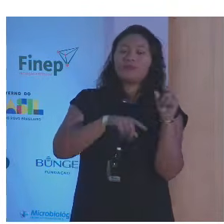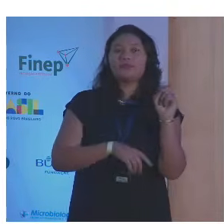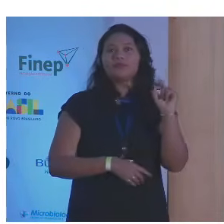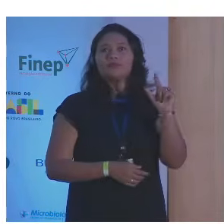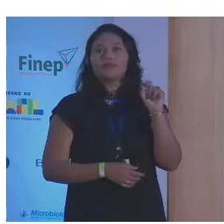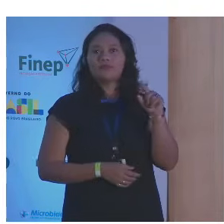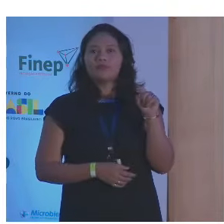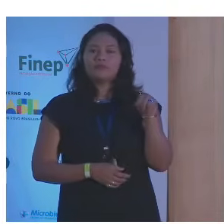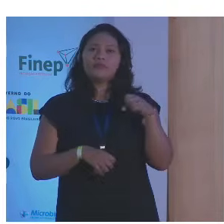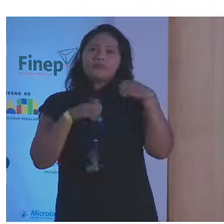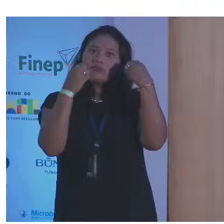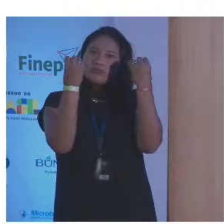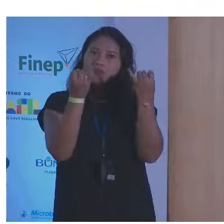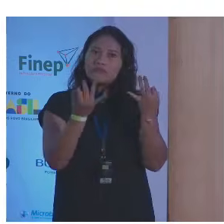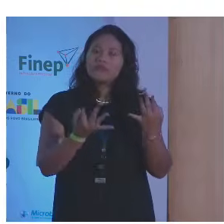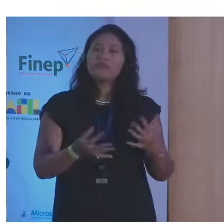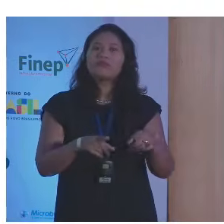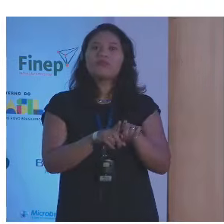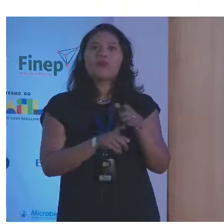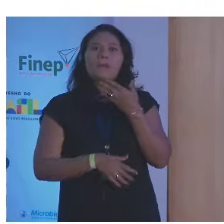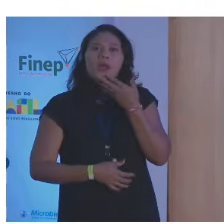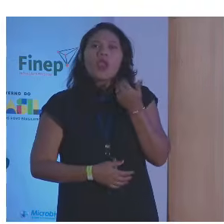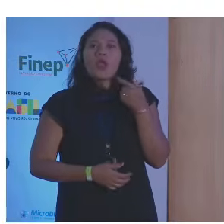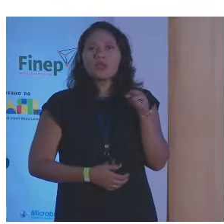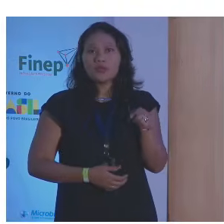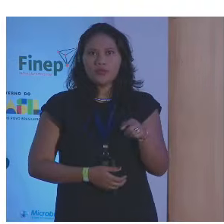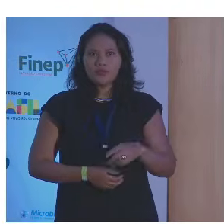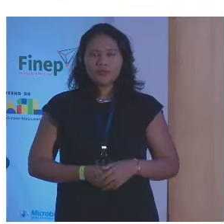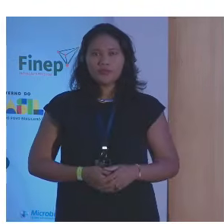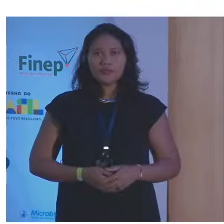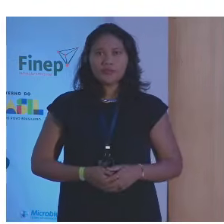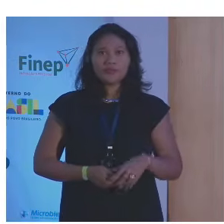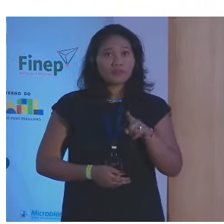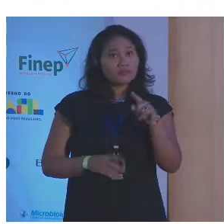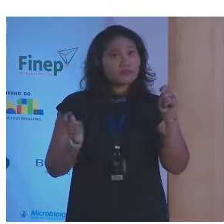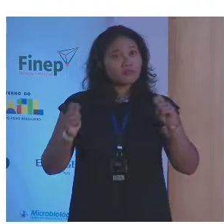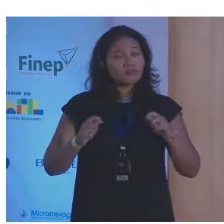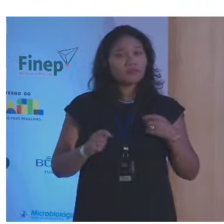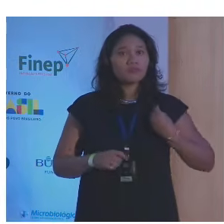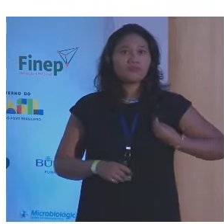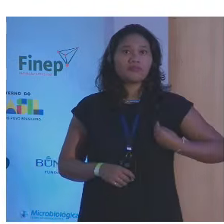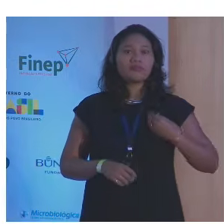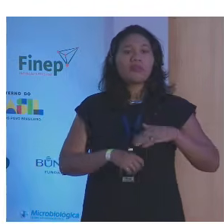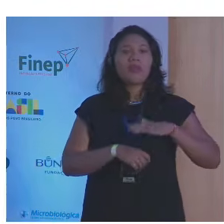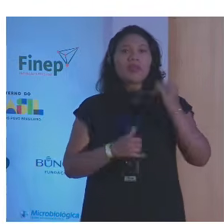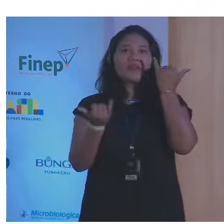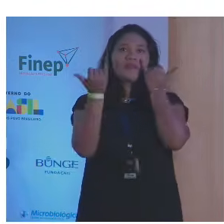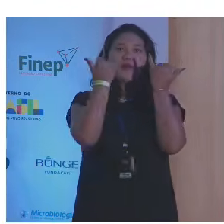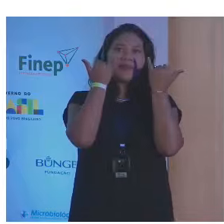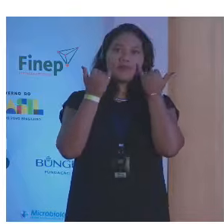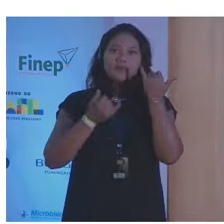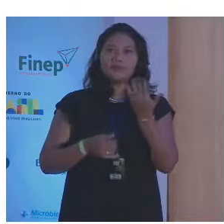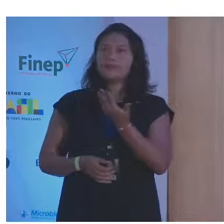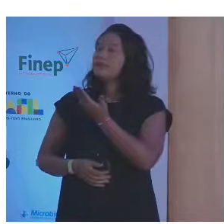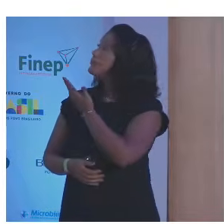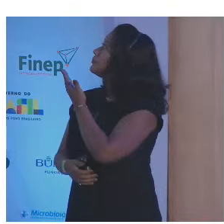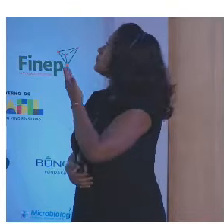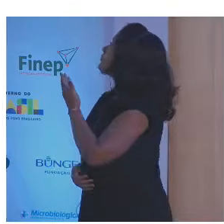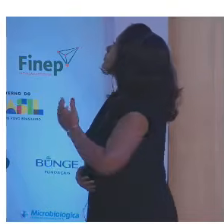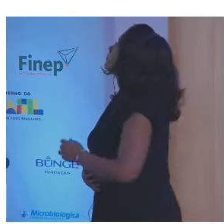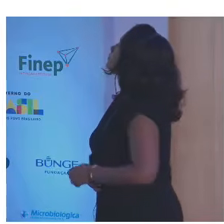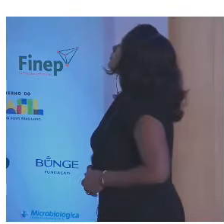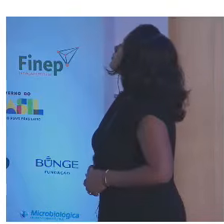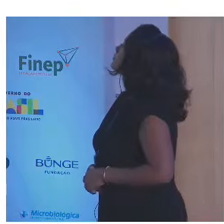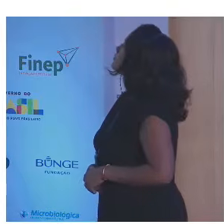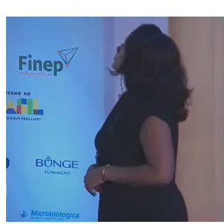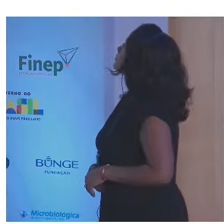and demonstrating and proving that thanks to this, you can access more information. This is the gray part when you see the jump where you